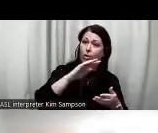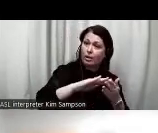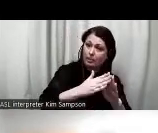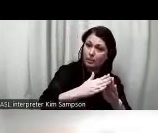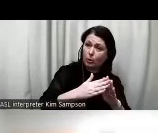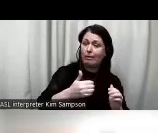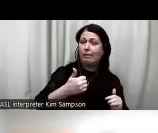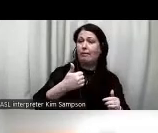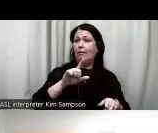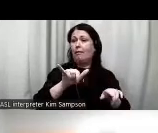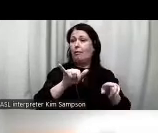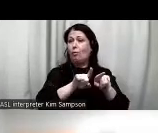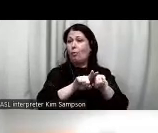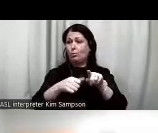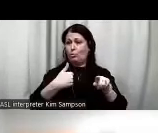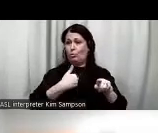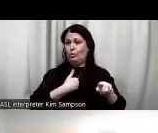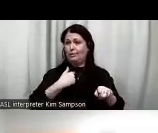mental health,